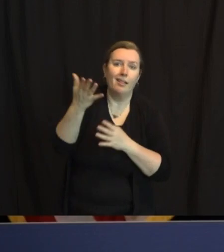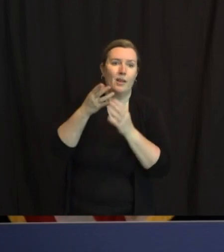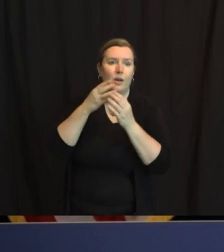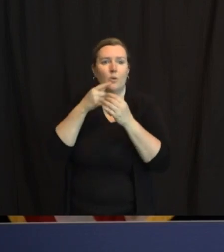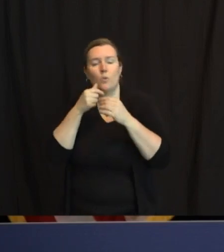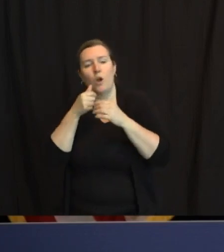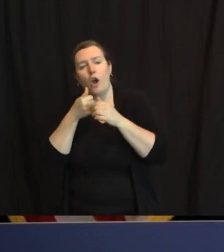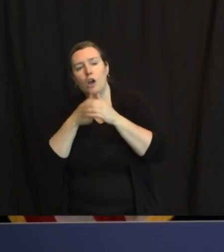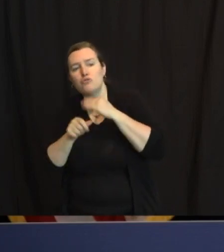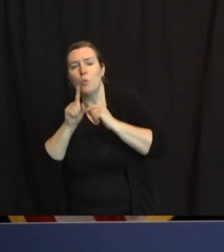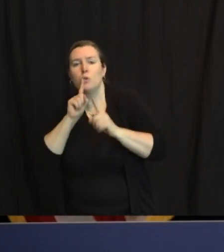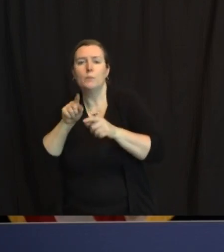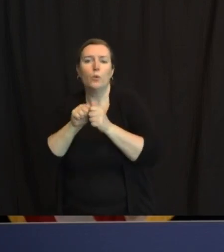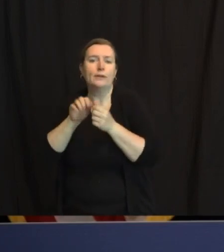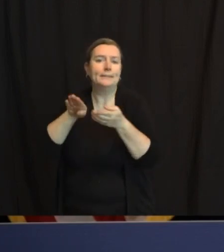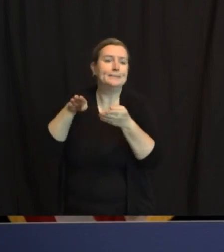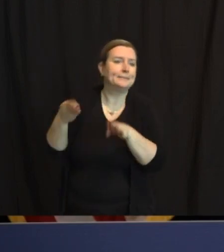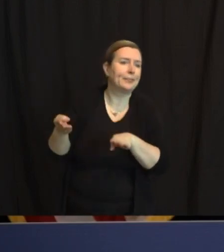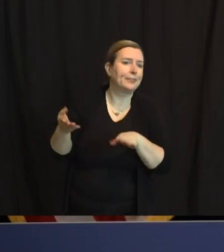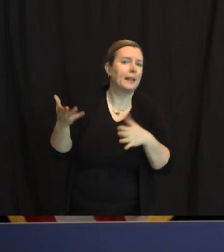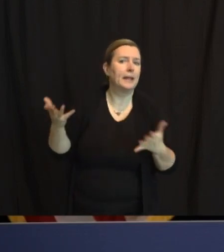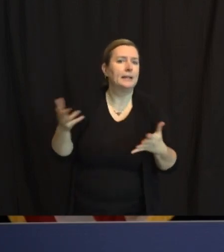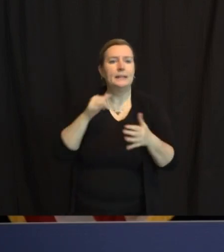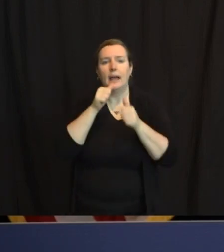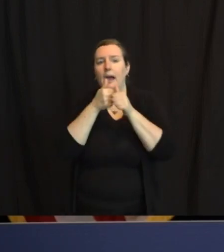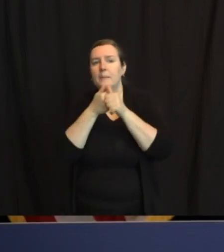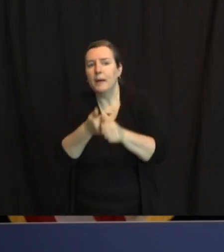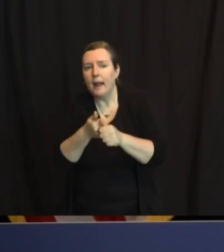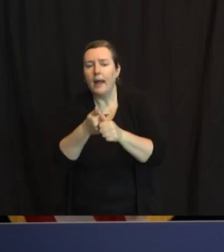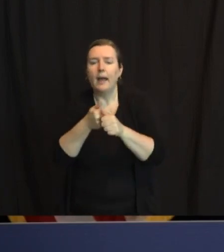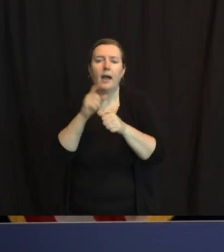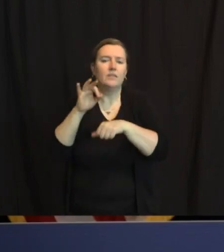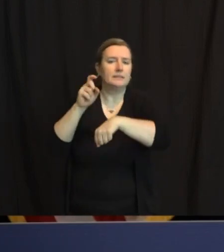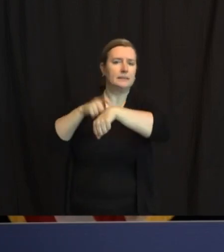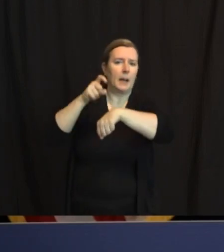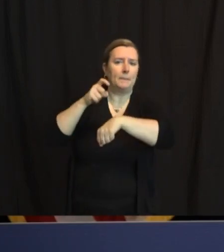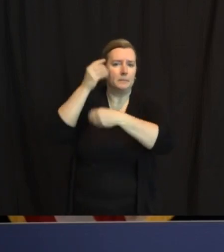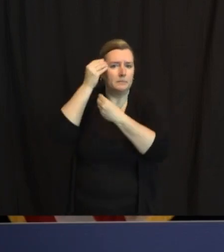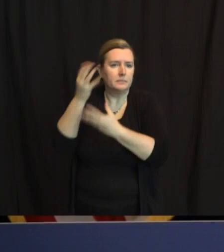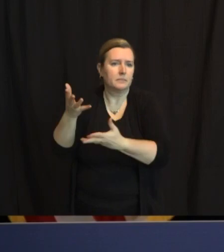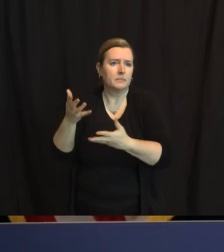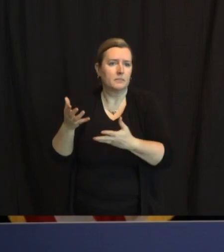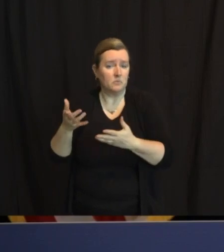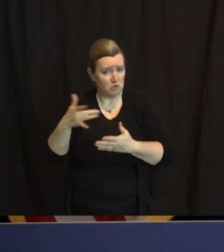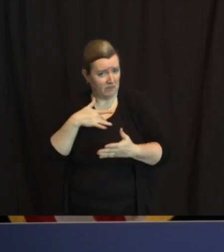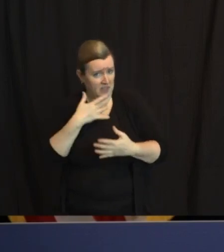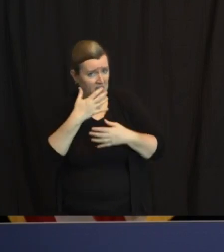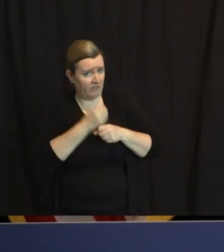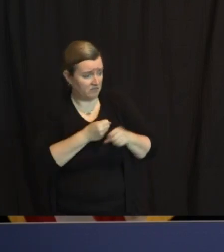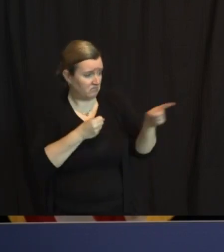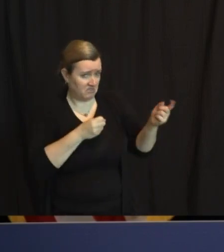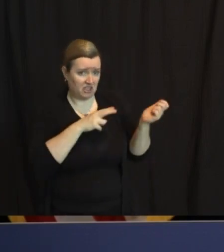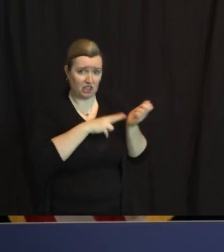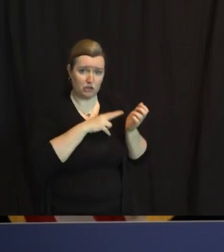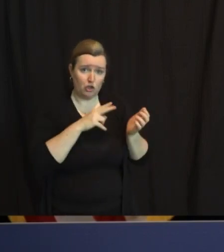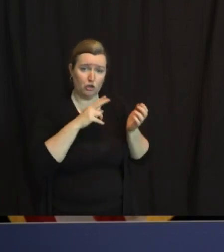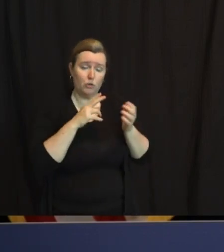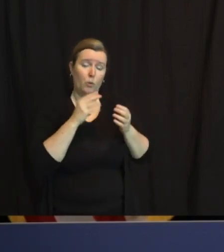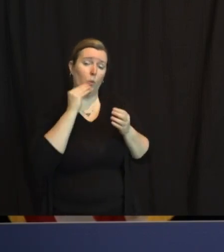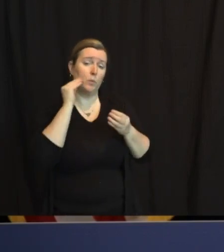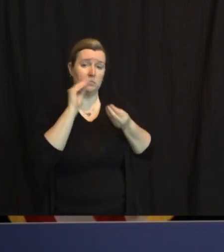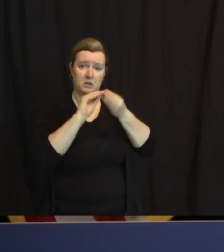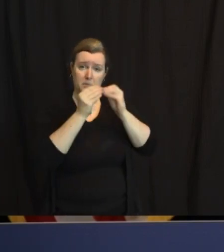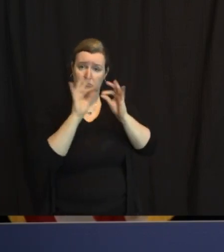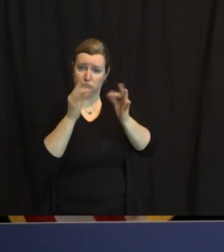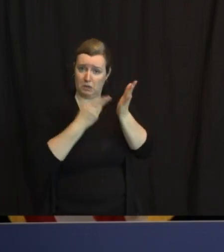with timely reporting? And are you confident that the nursing home numbers you have now are accurate, or is it going to take some more time?